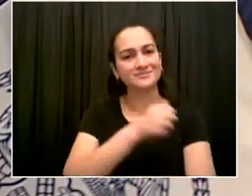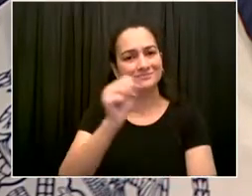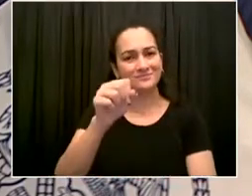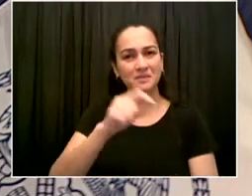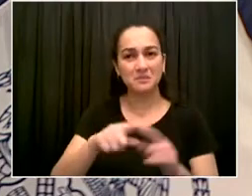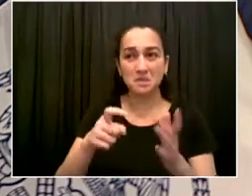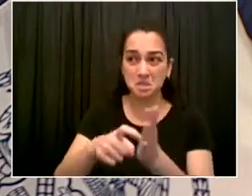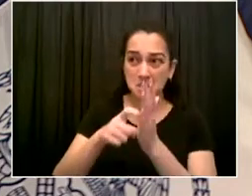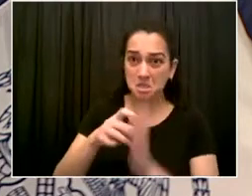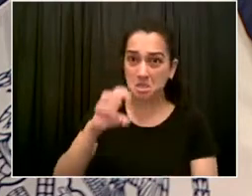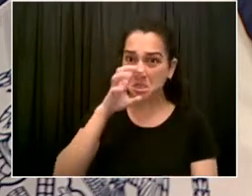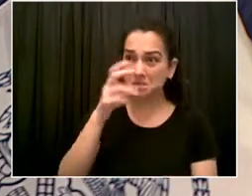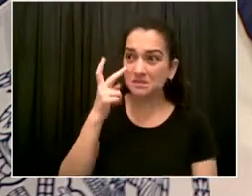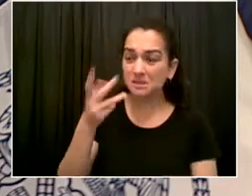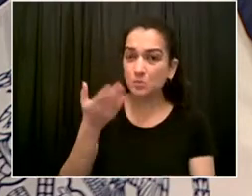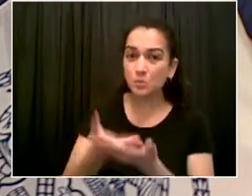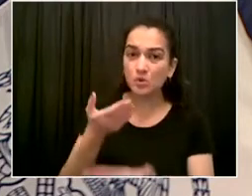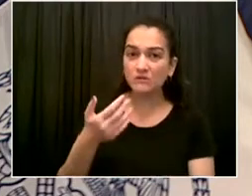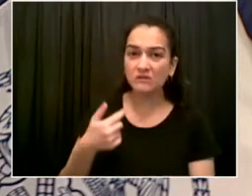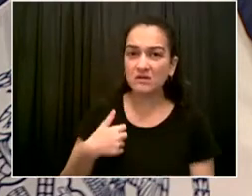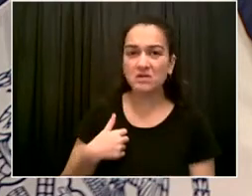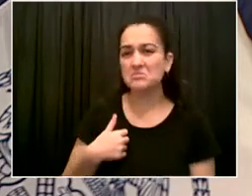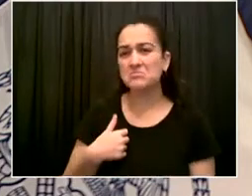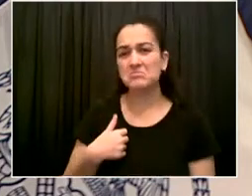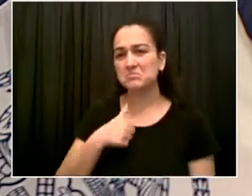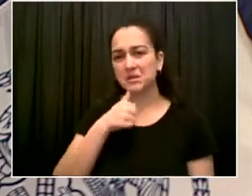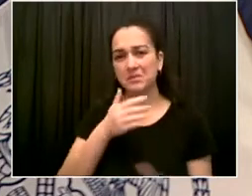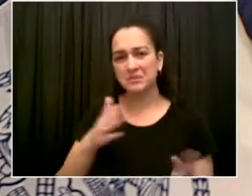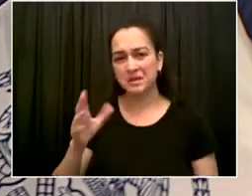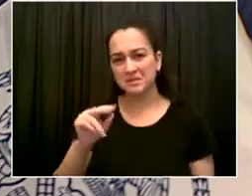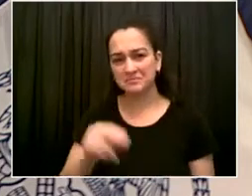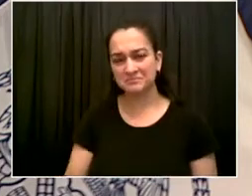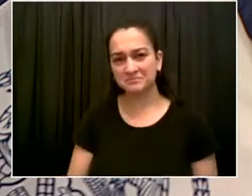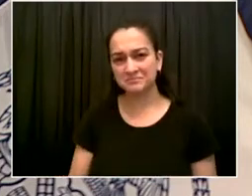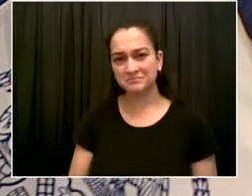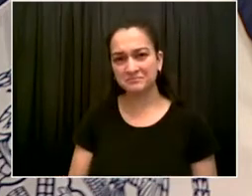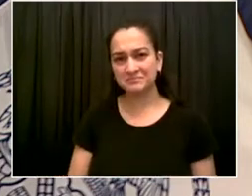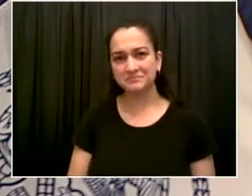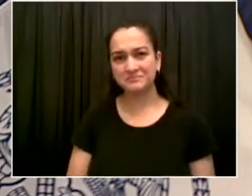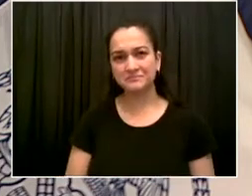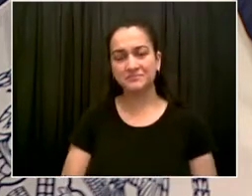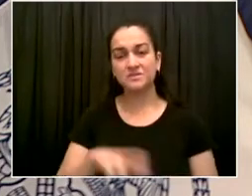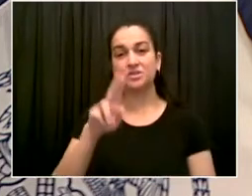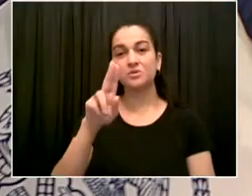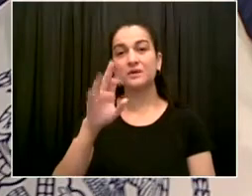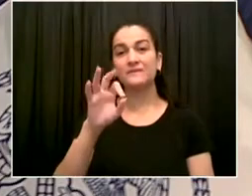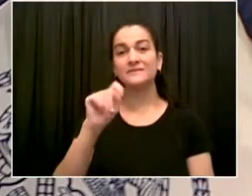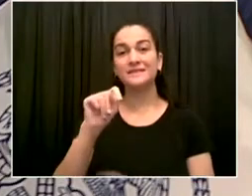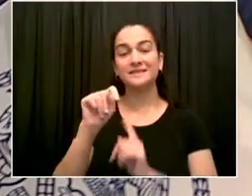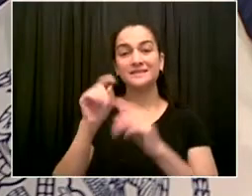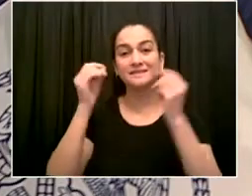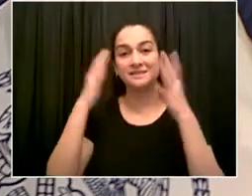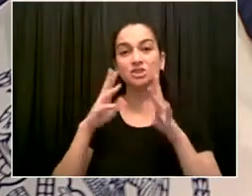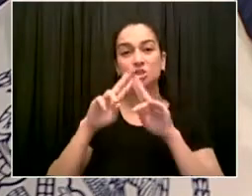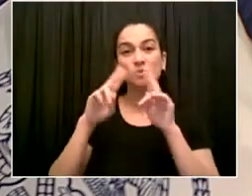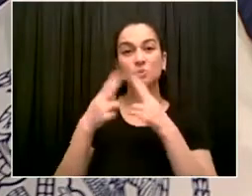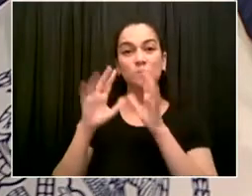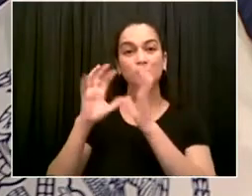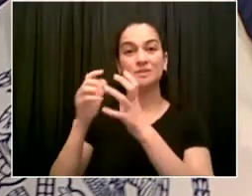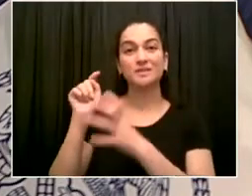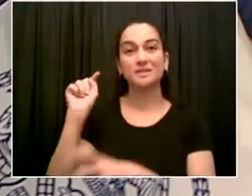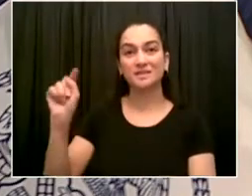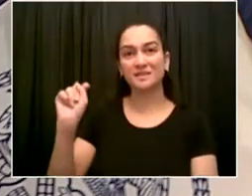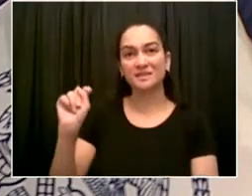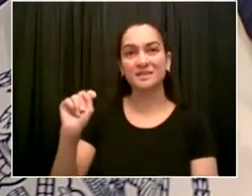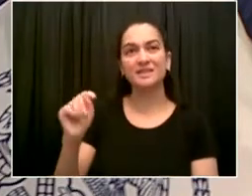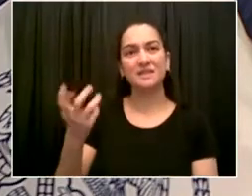staff of all kinds on the different ways to keep schools safe. But there's nothing that's been decided beyond what